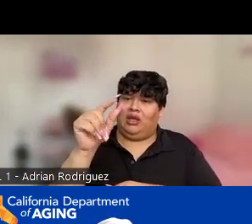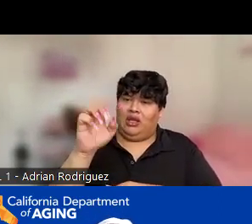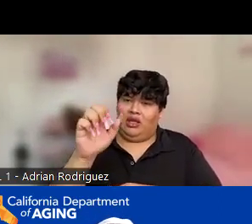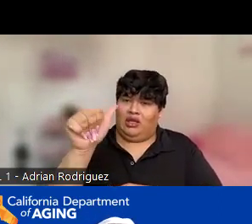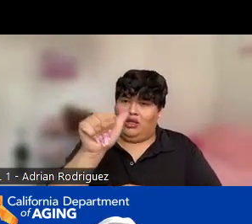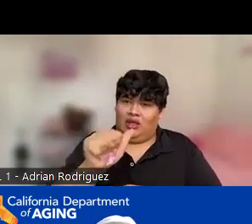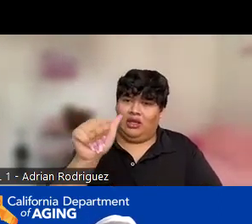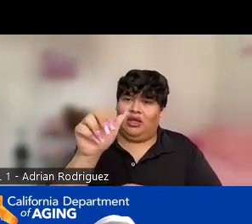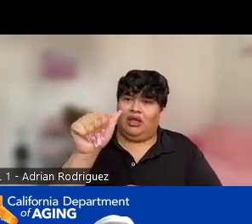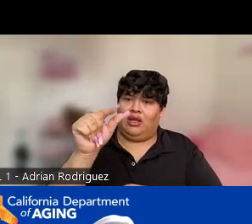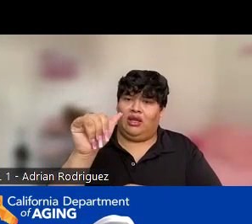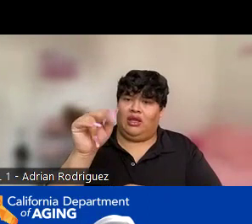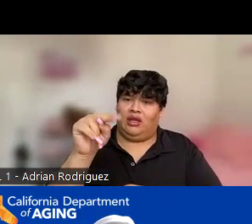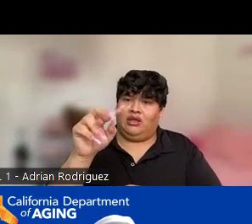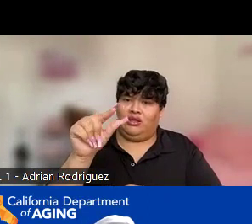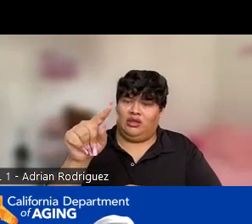at